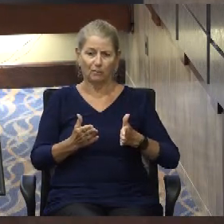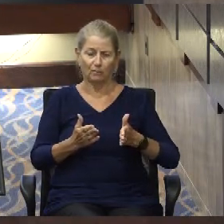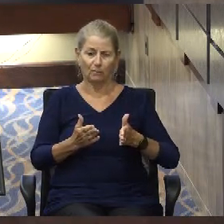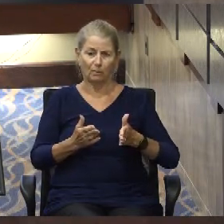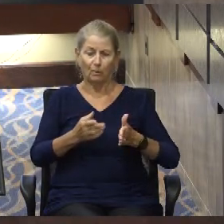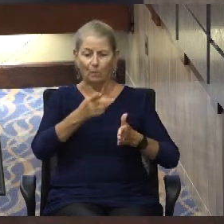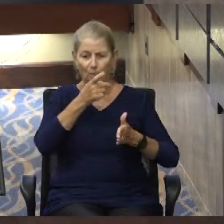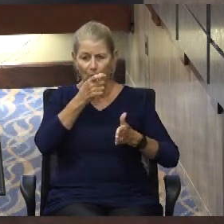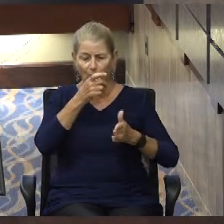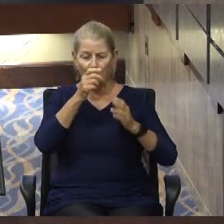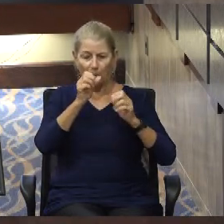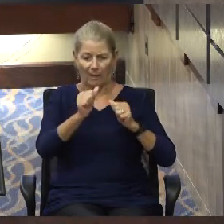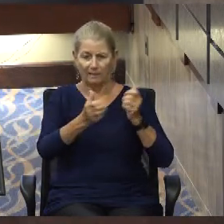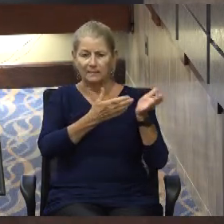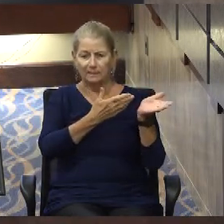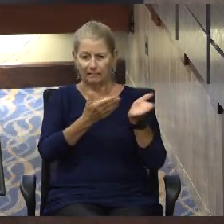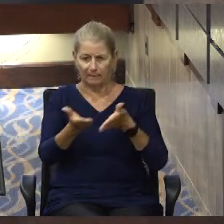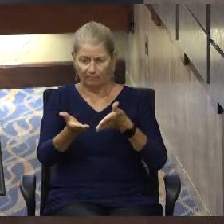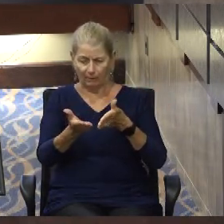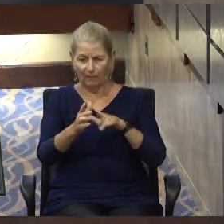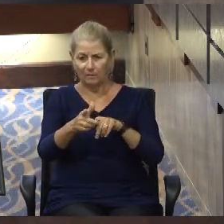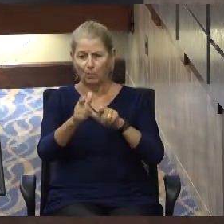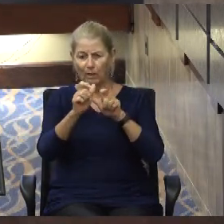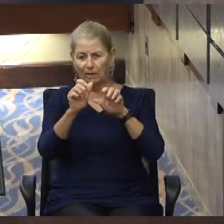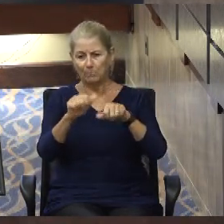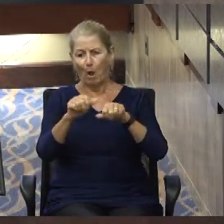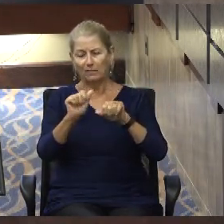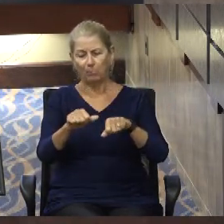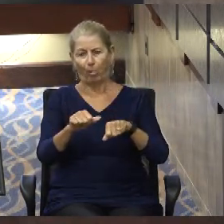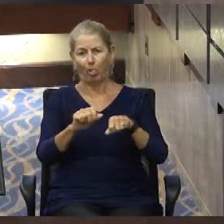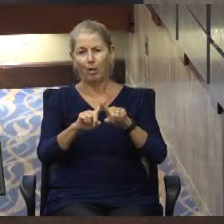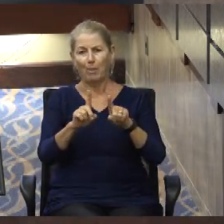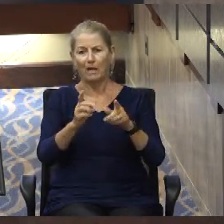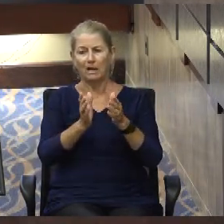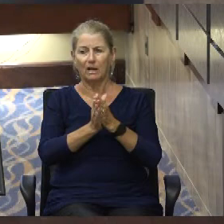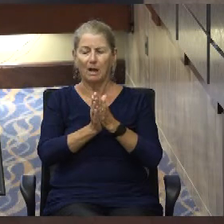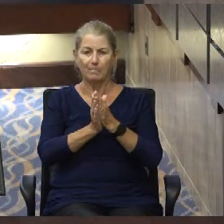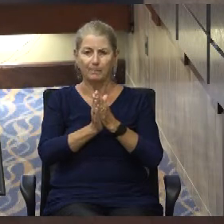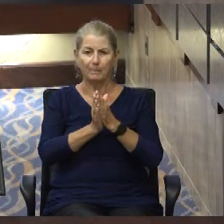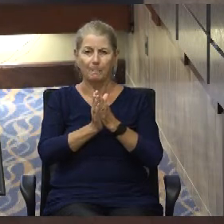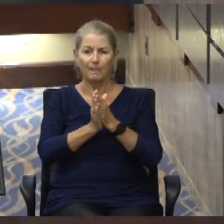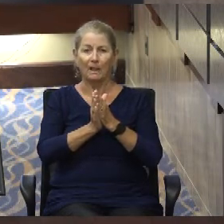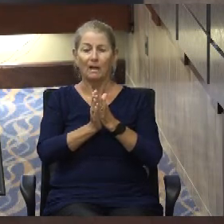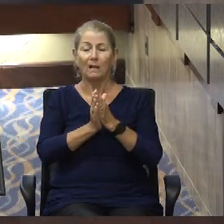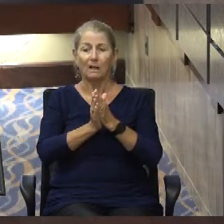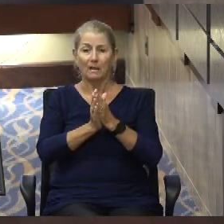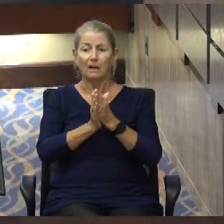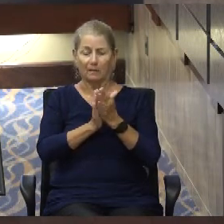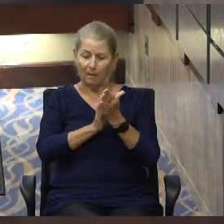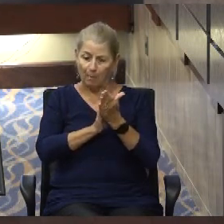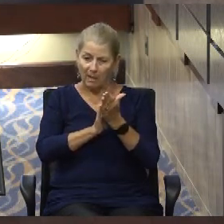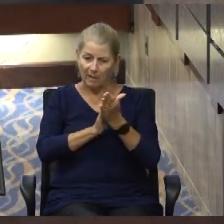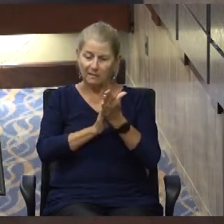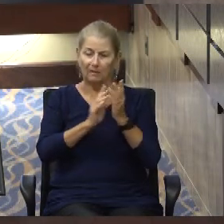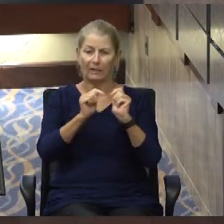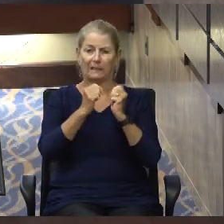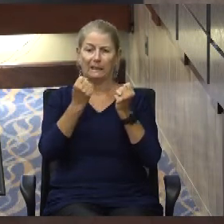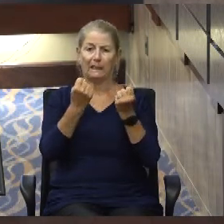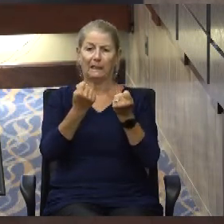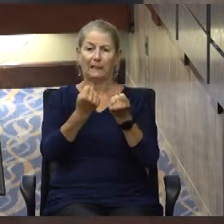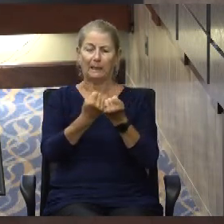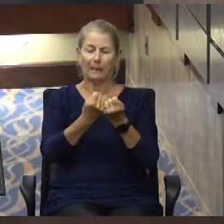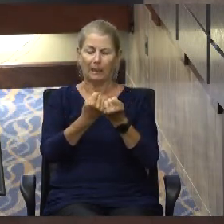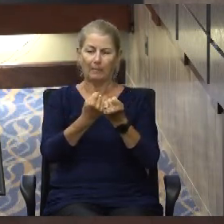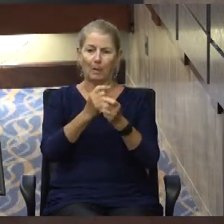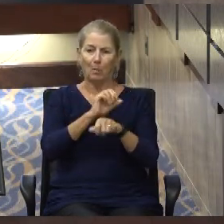deliver as quickly as possible. But I commend our team's work to get us to